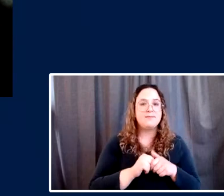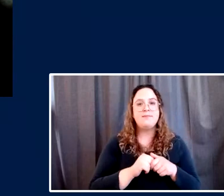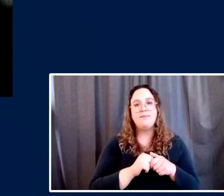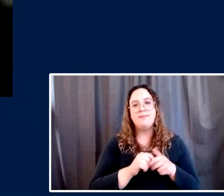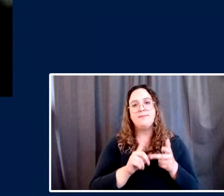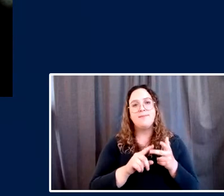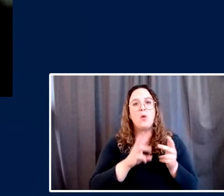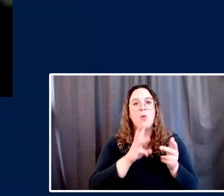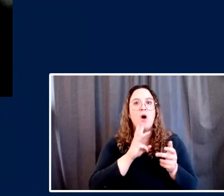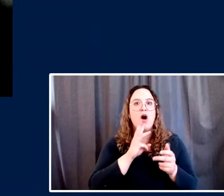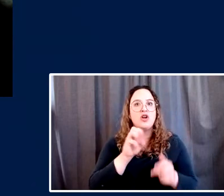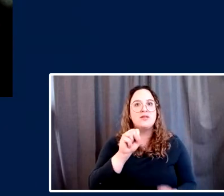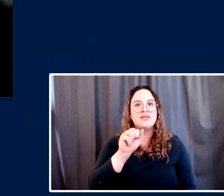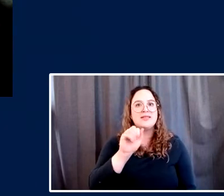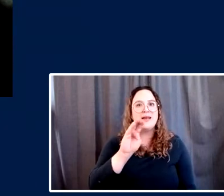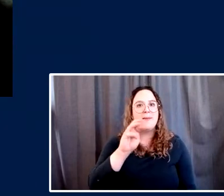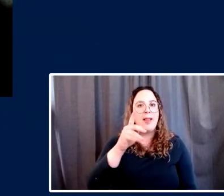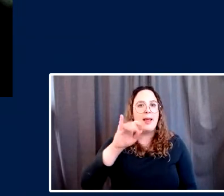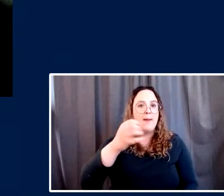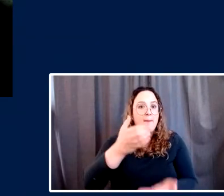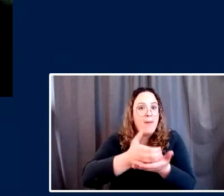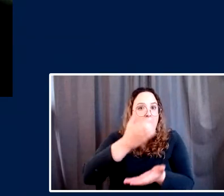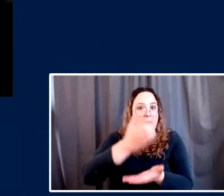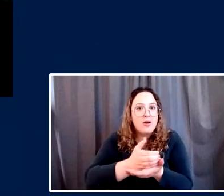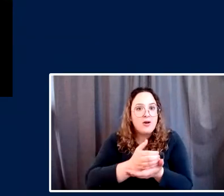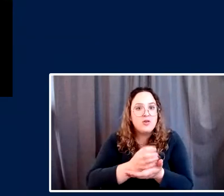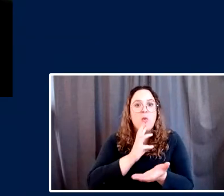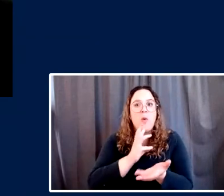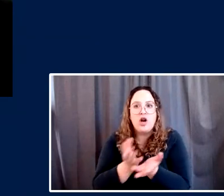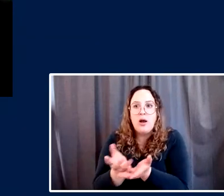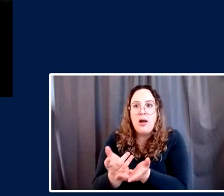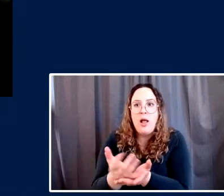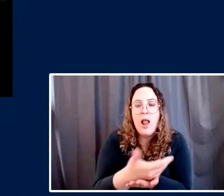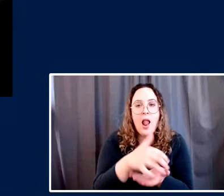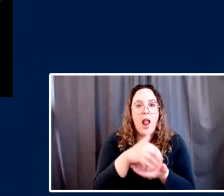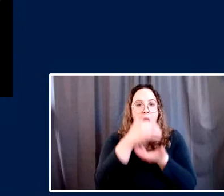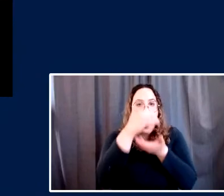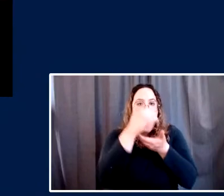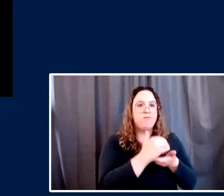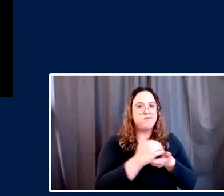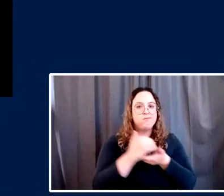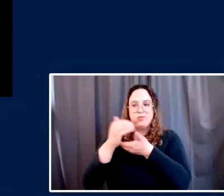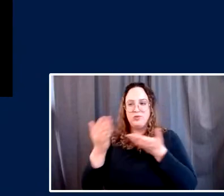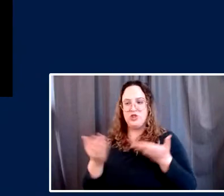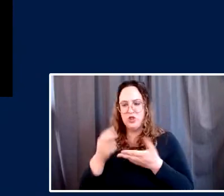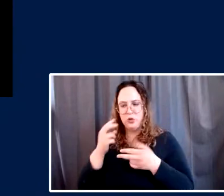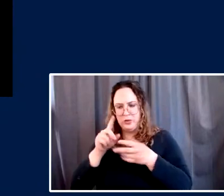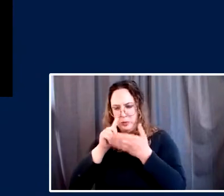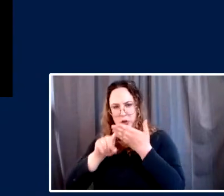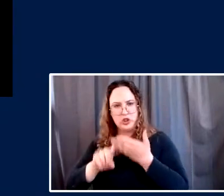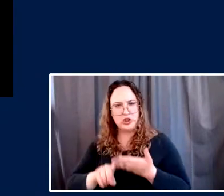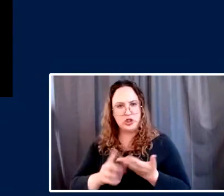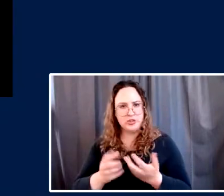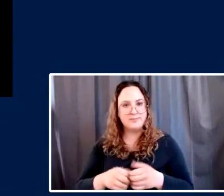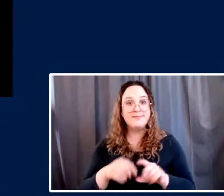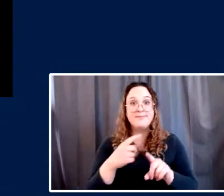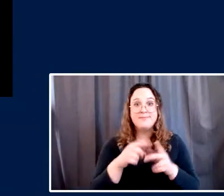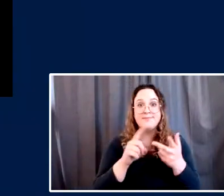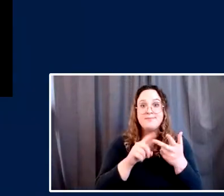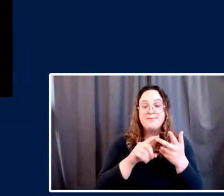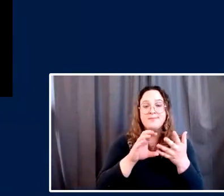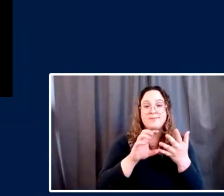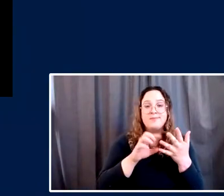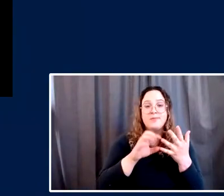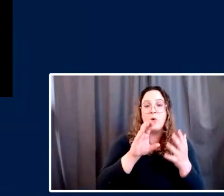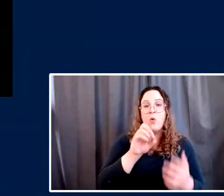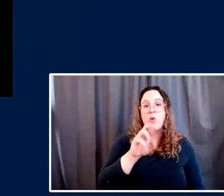sampling bottles to be able to bring back samples of the water from down here in the deep sea. And we have core tubes. And core tubes are used